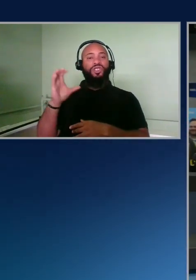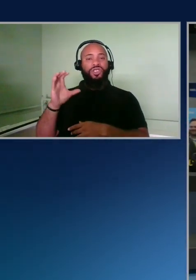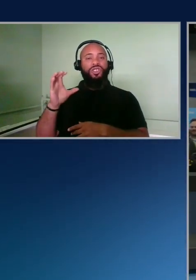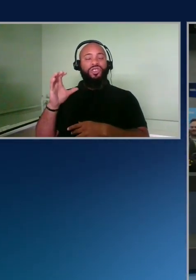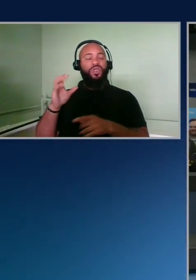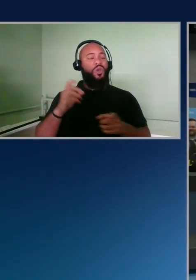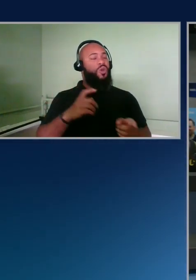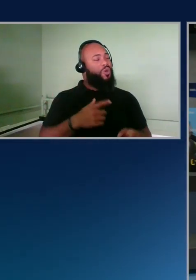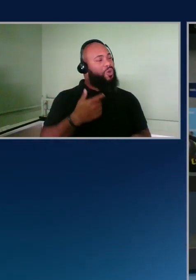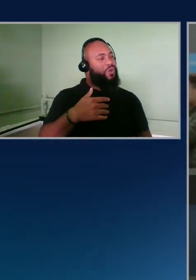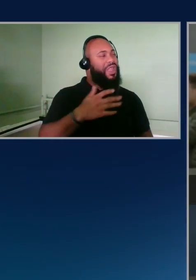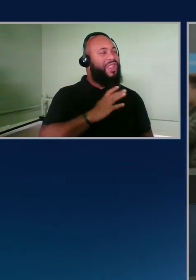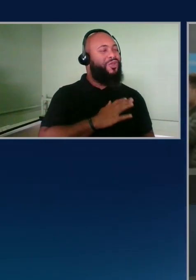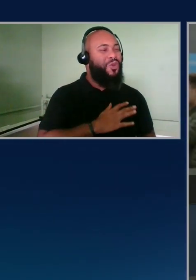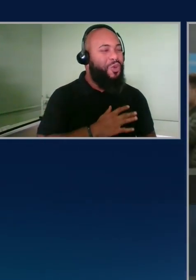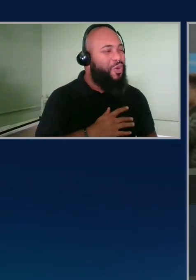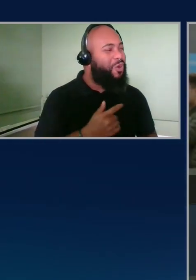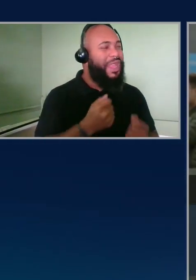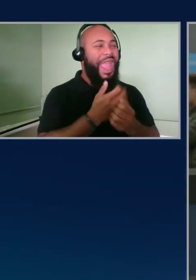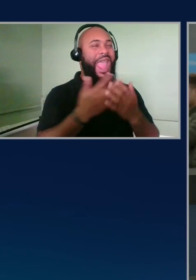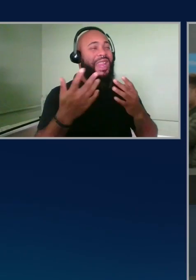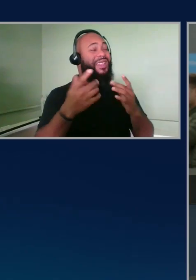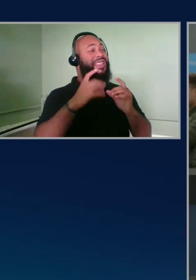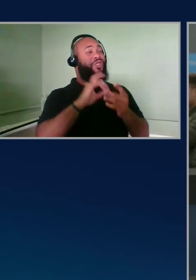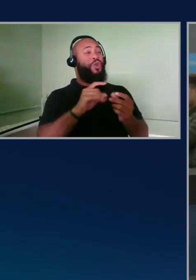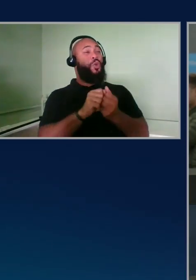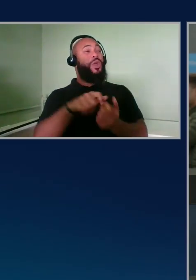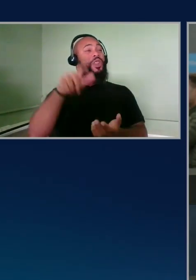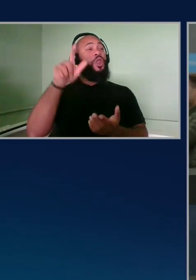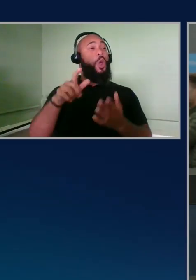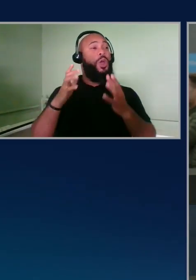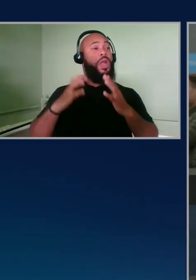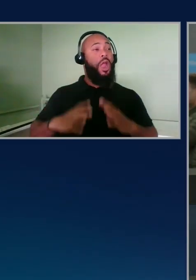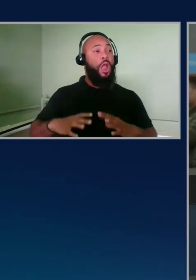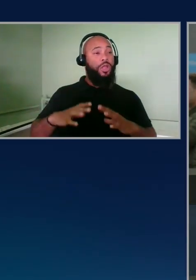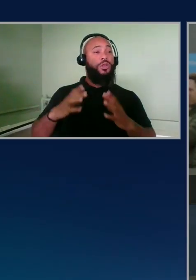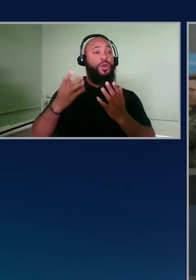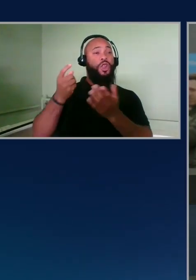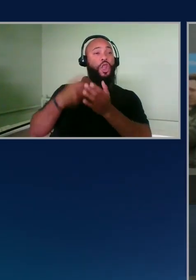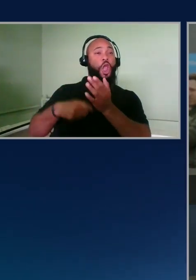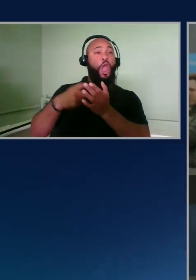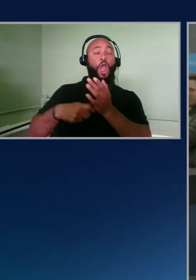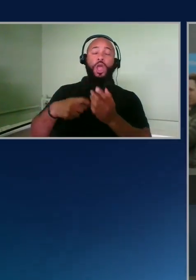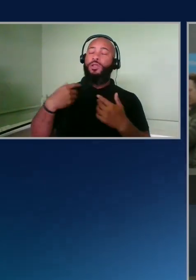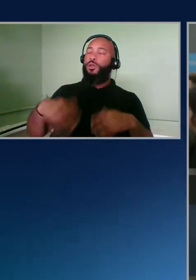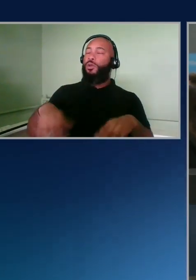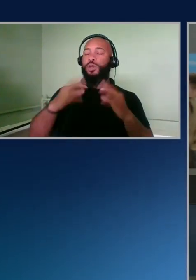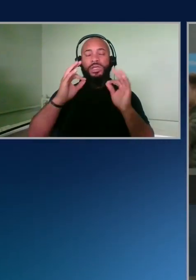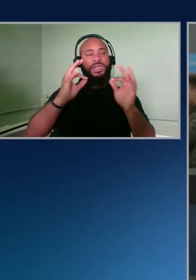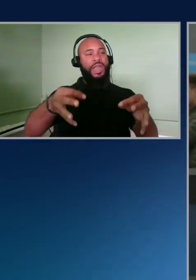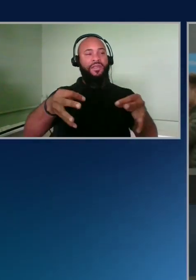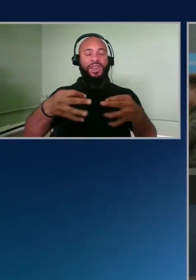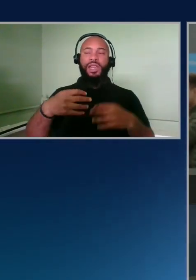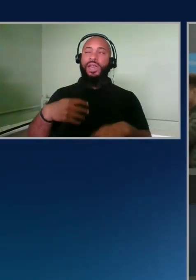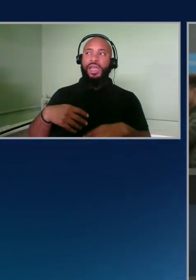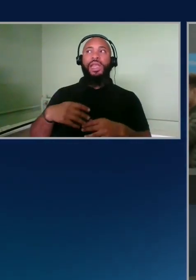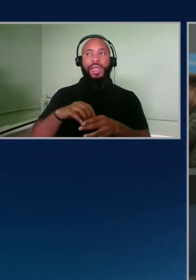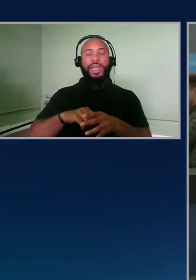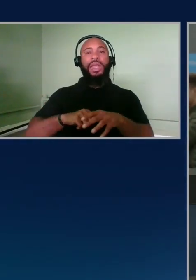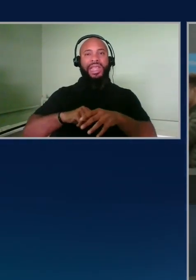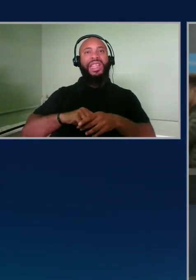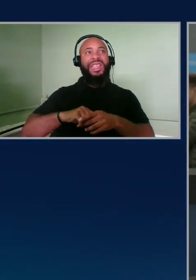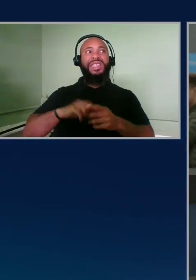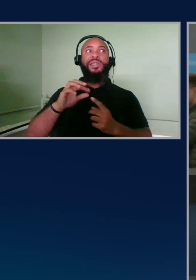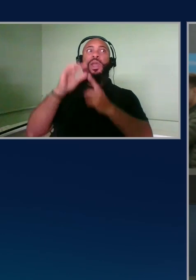lowering a customer's cost, right? Mm, definitely. And, you know, everybody has a lot of, especially our customers, I mean, S3 is